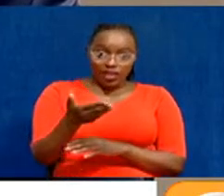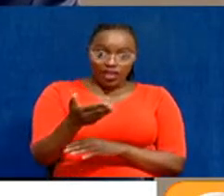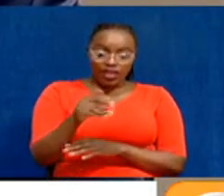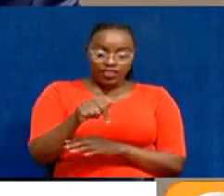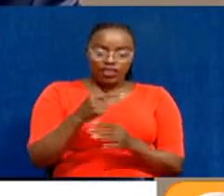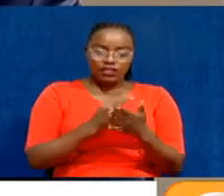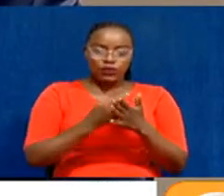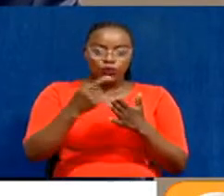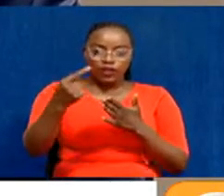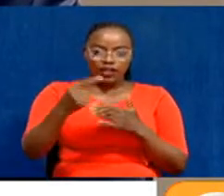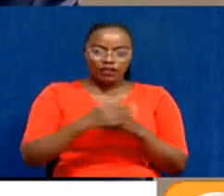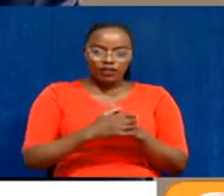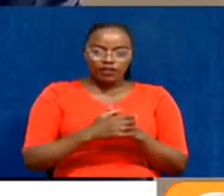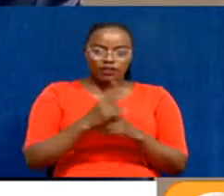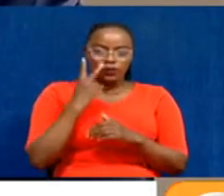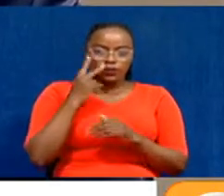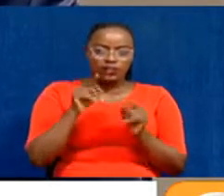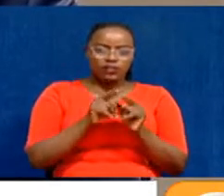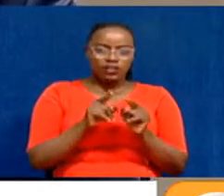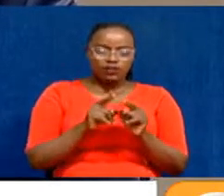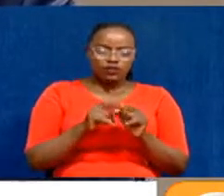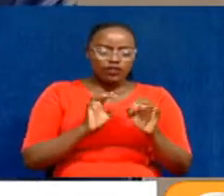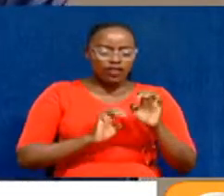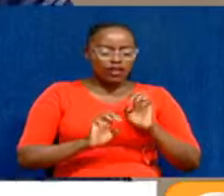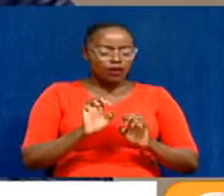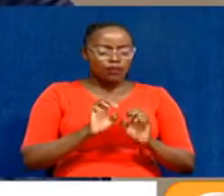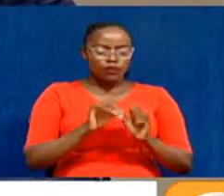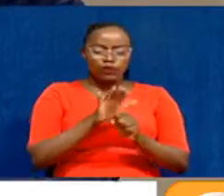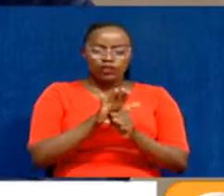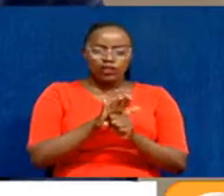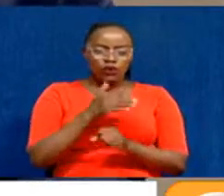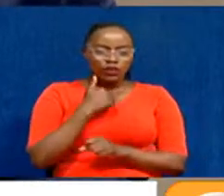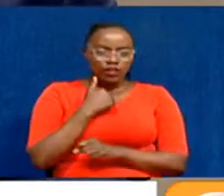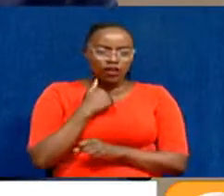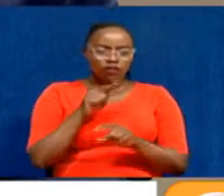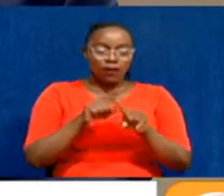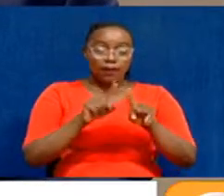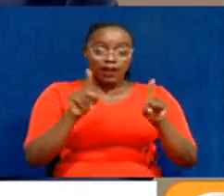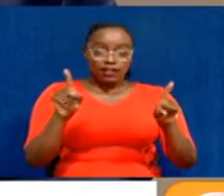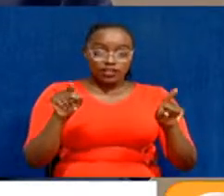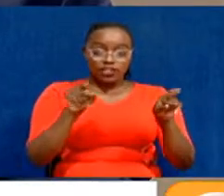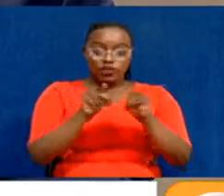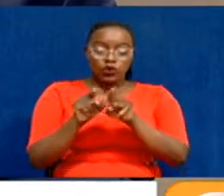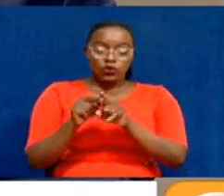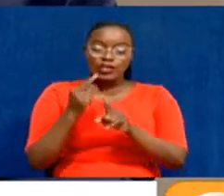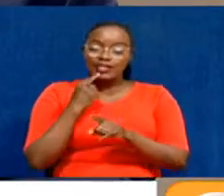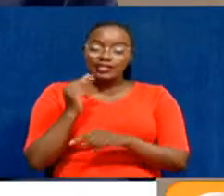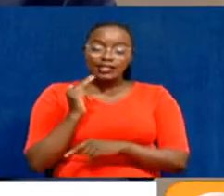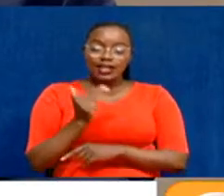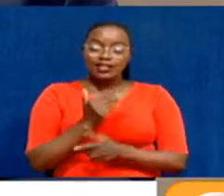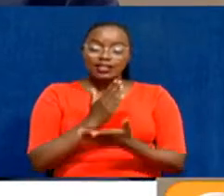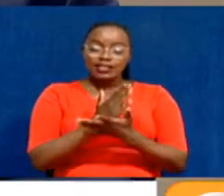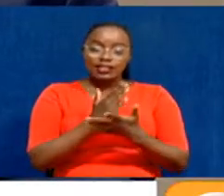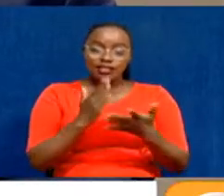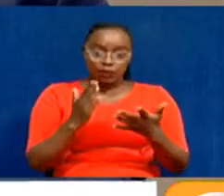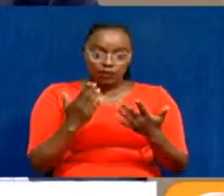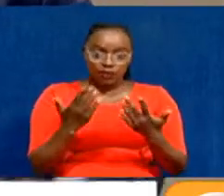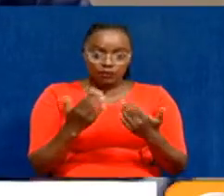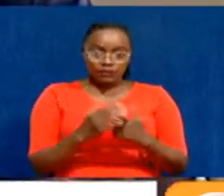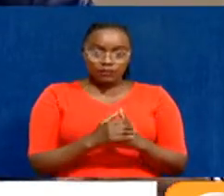early this week, you could tell the raw emotions around it. Yeah. But it also tells us something that